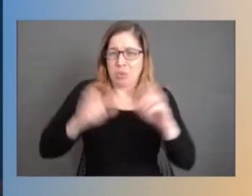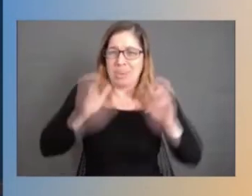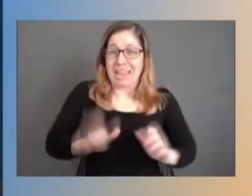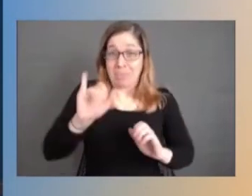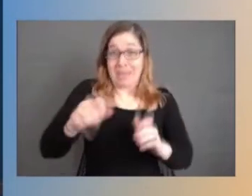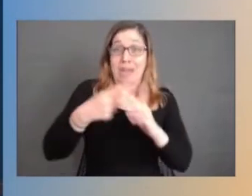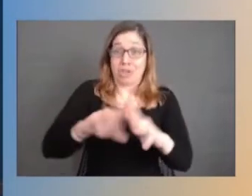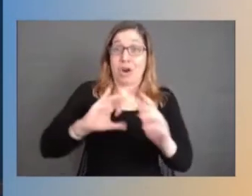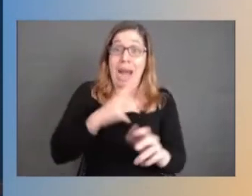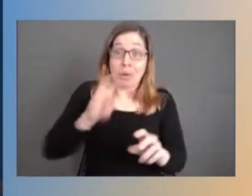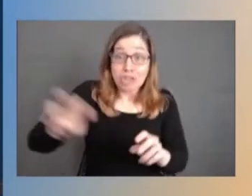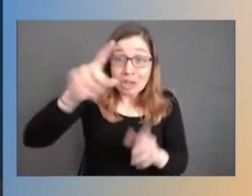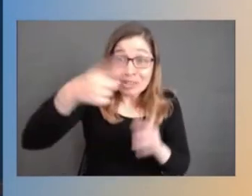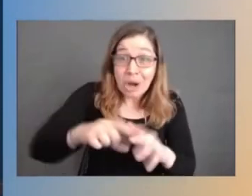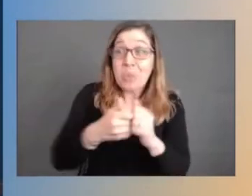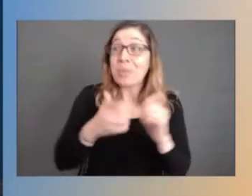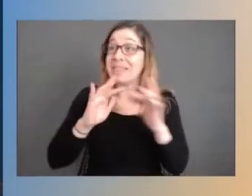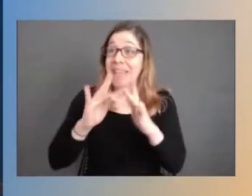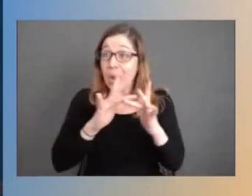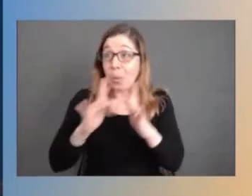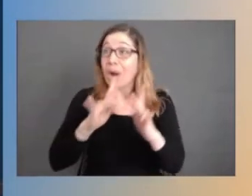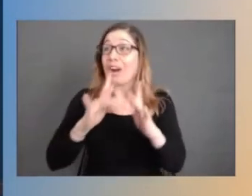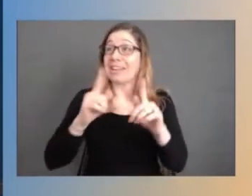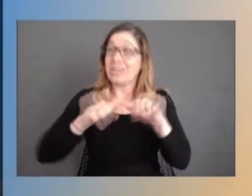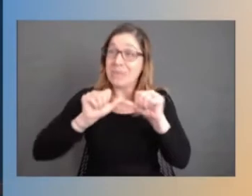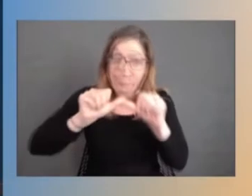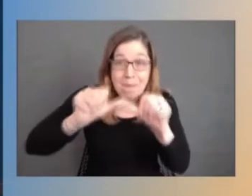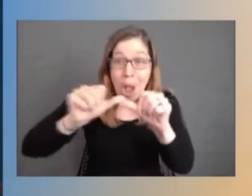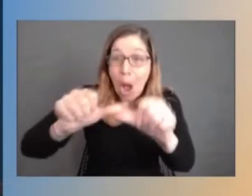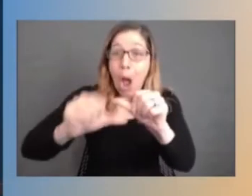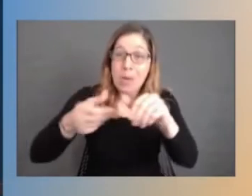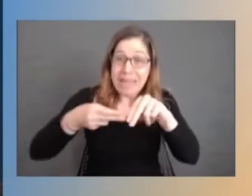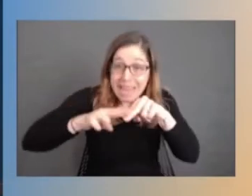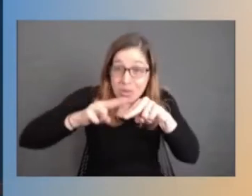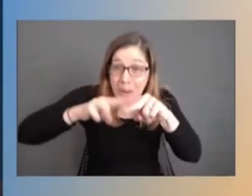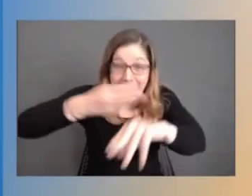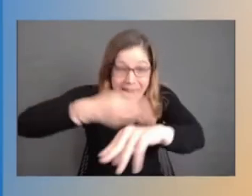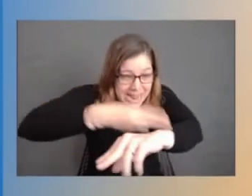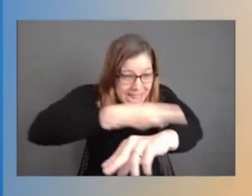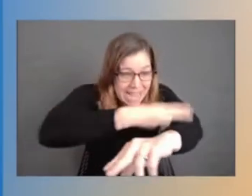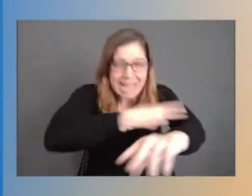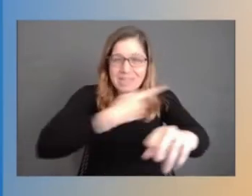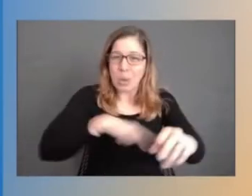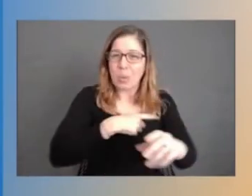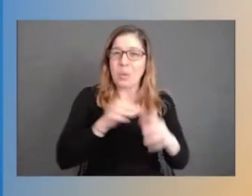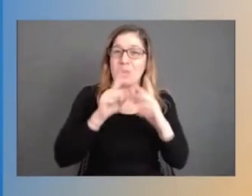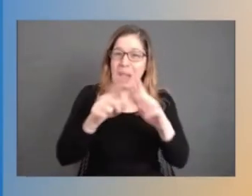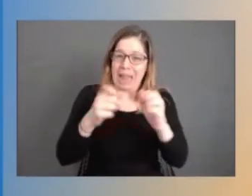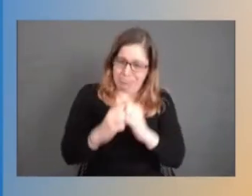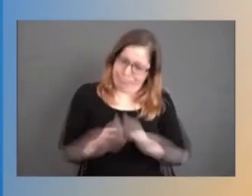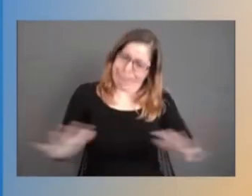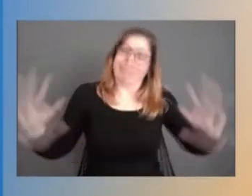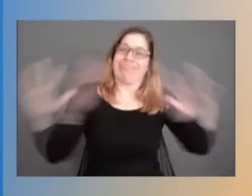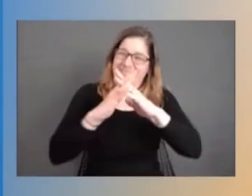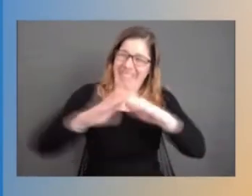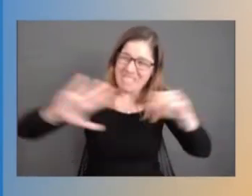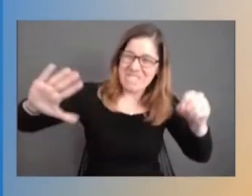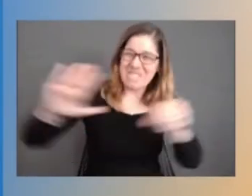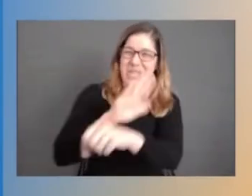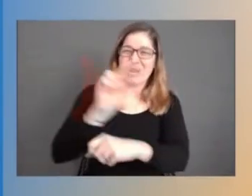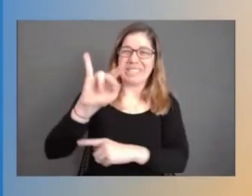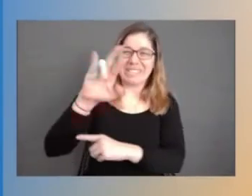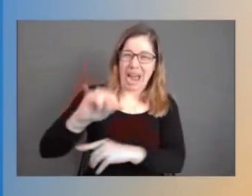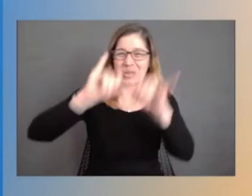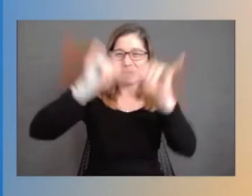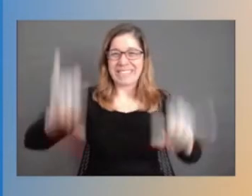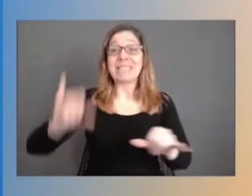just kept going incrementally, step by step, until we ultimately released what we call the full Nitro system, which offloads